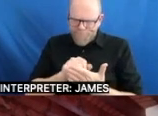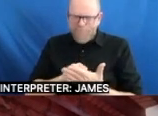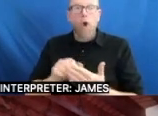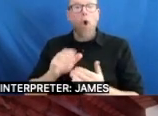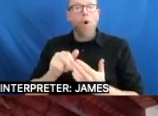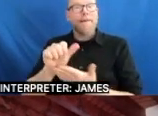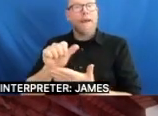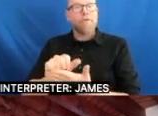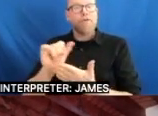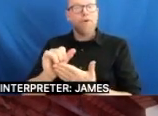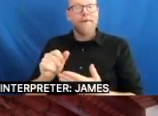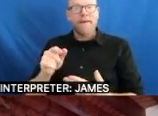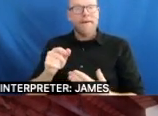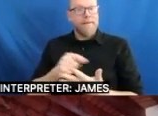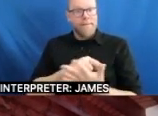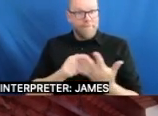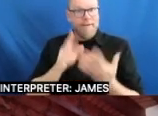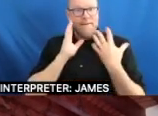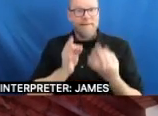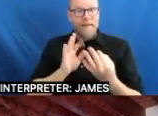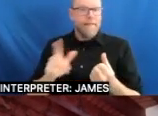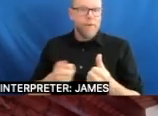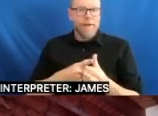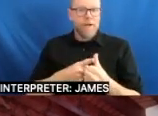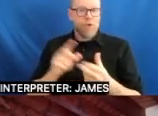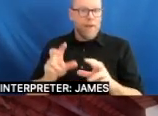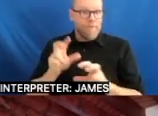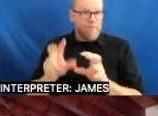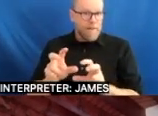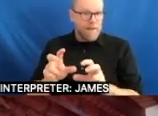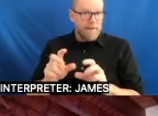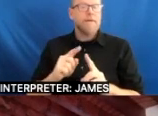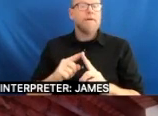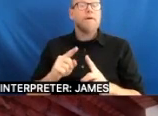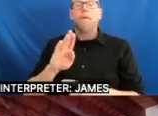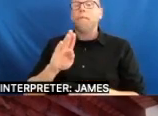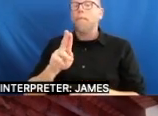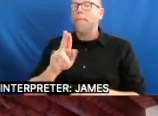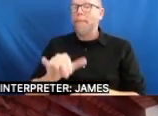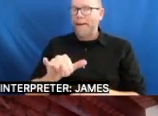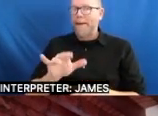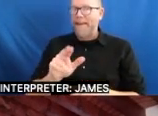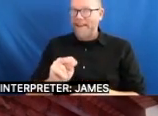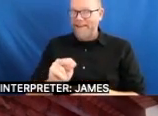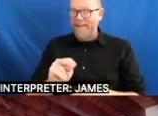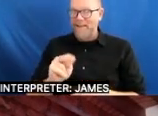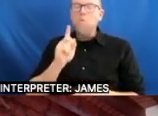decided that their initial investment, their buy-in to become members of the co-op, is going to be $10,000.